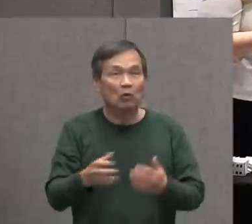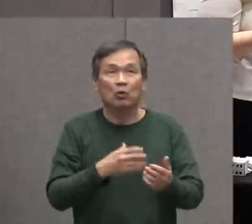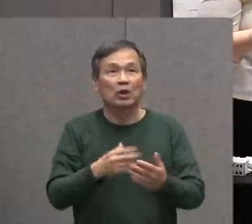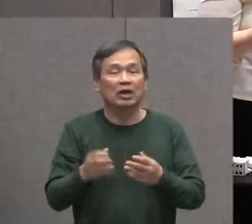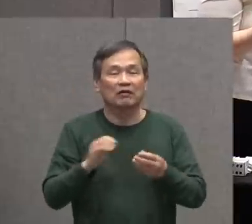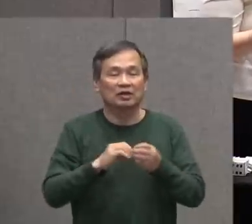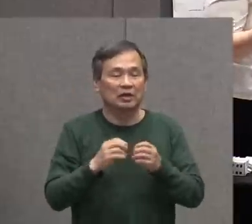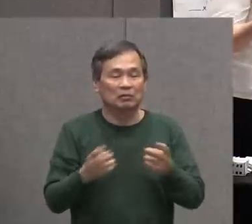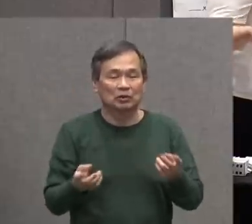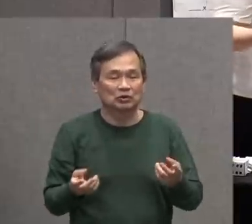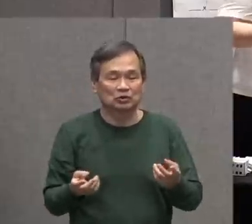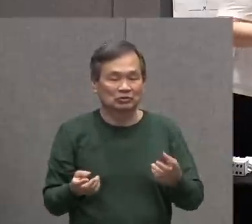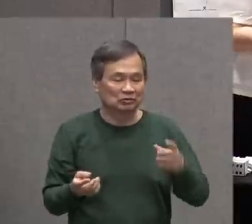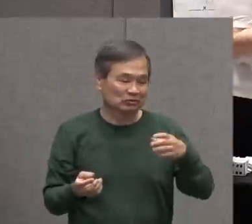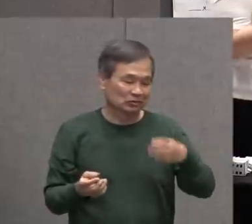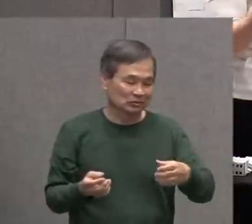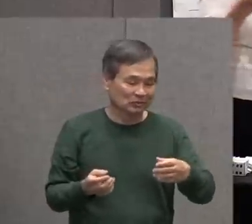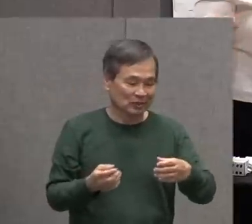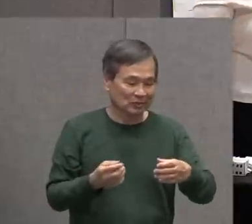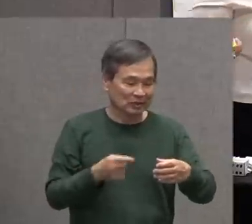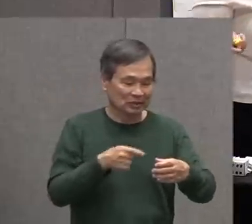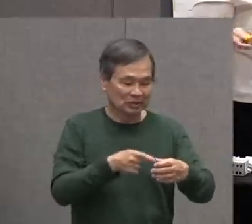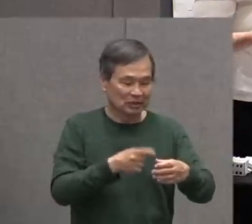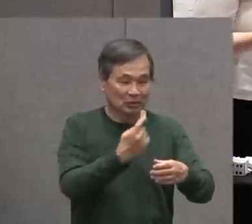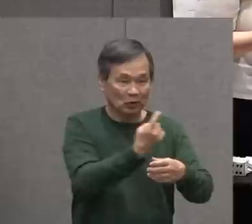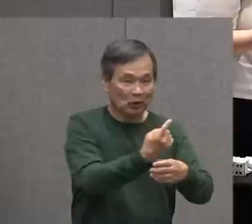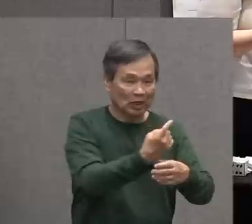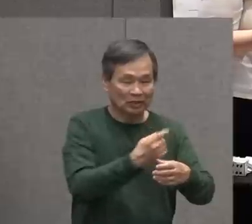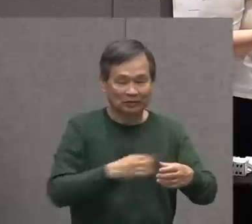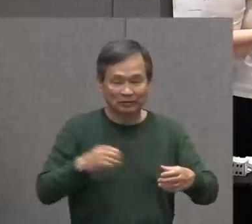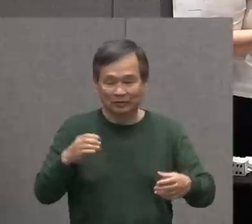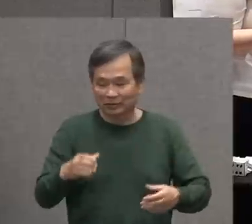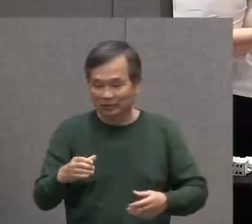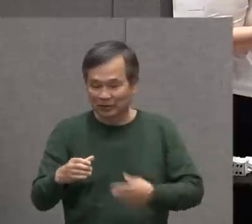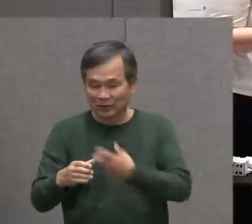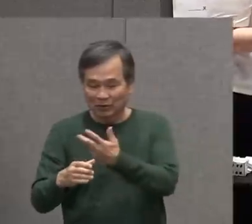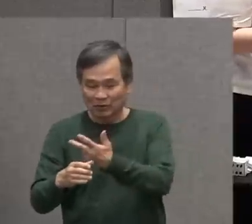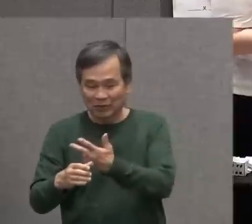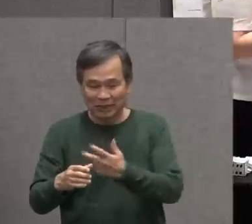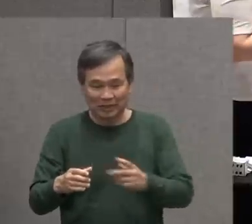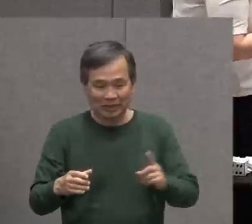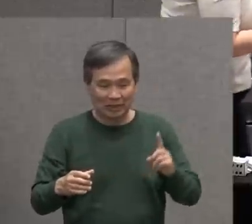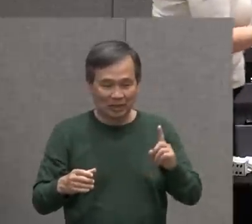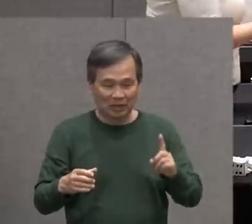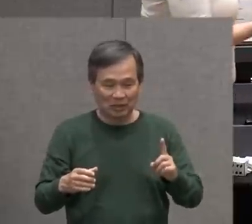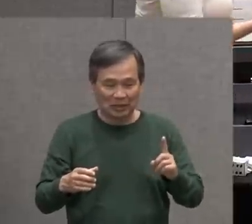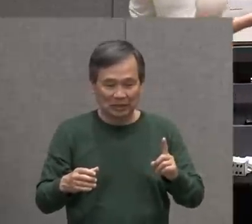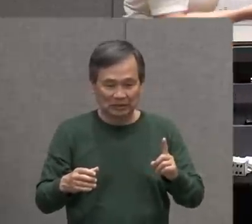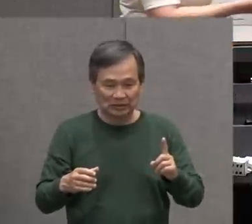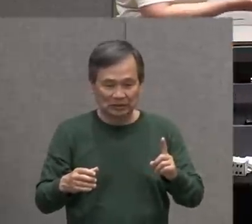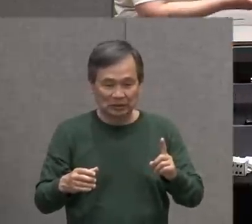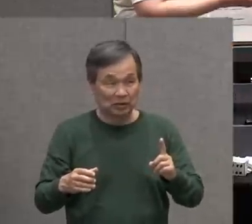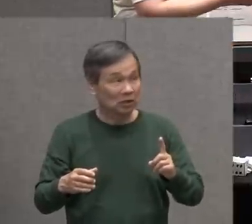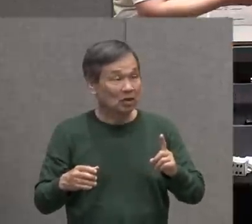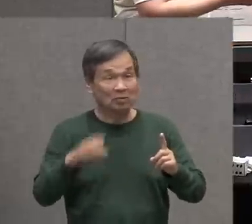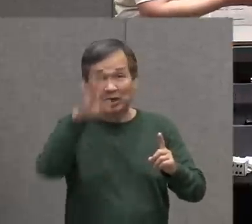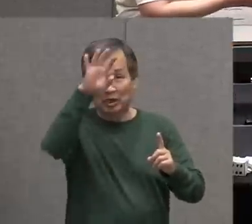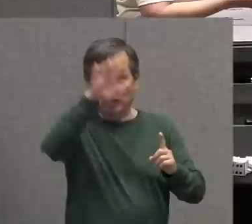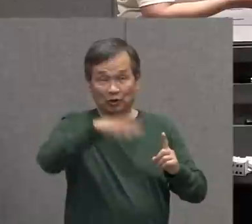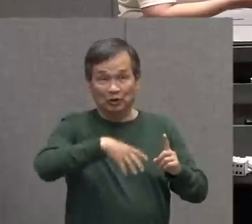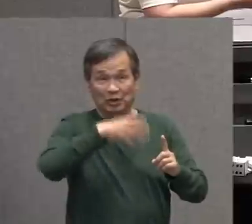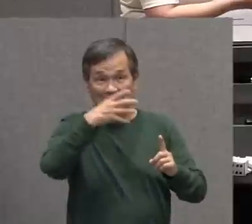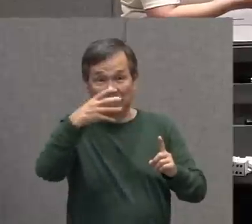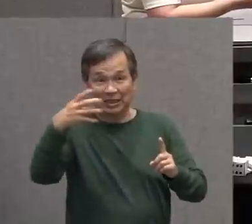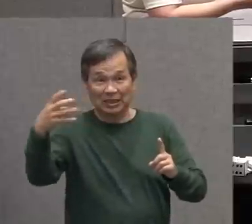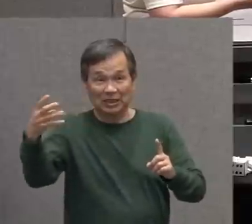I have a 1 and a 3, I'm going to have to make an array on this grid